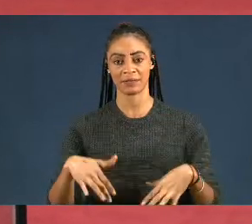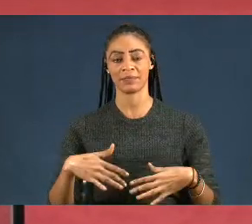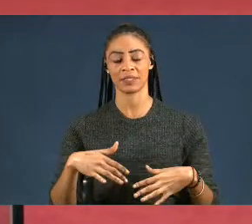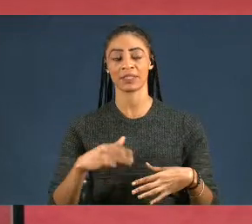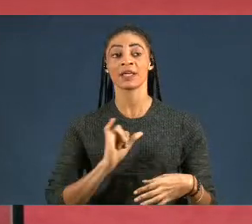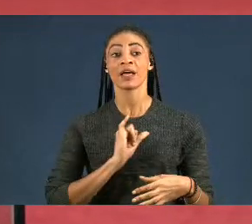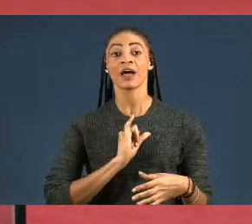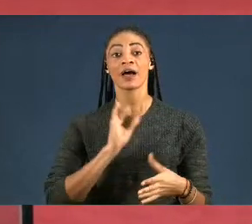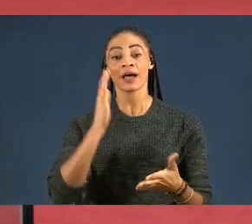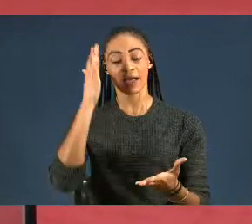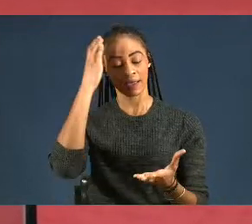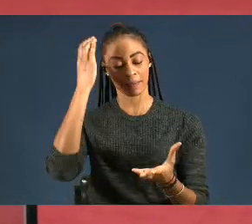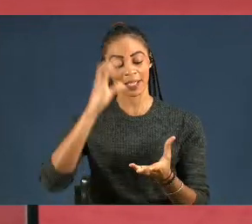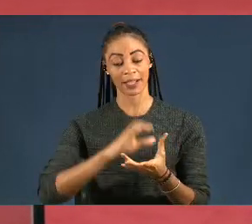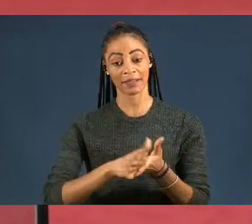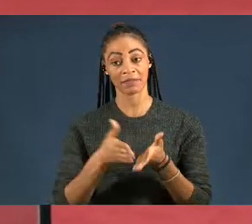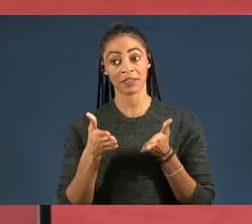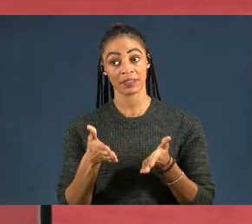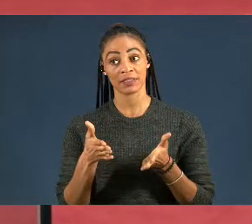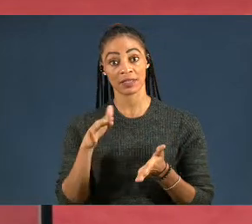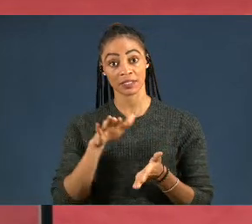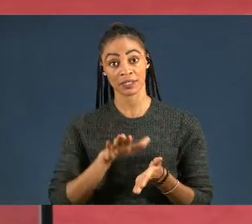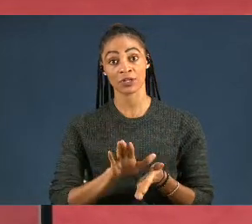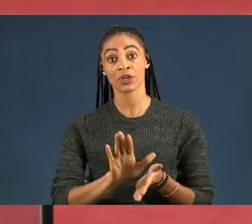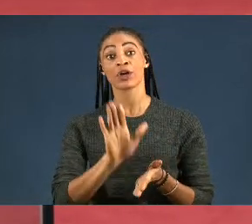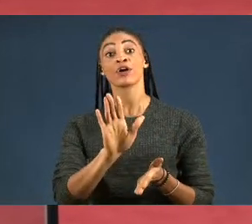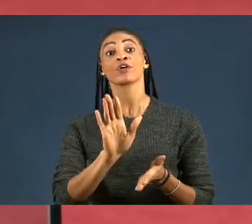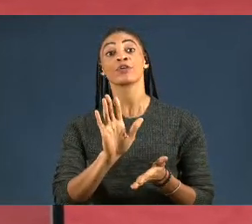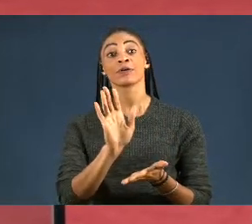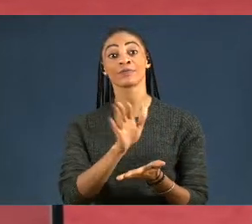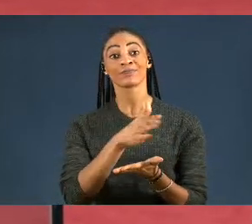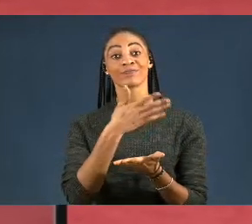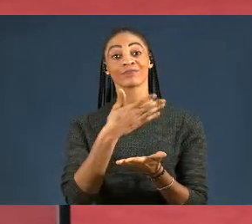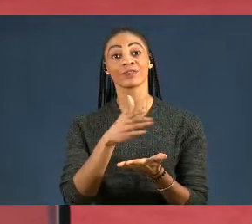be your song. This will be